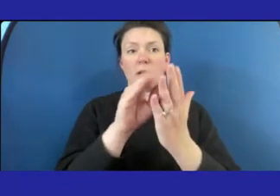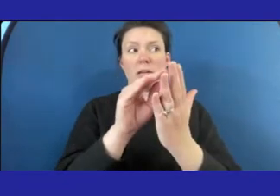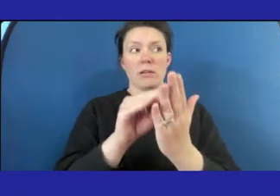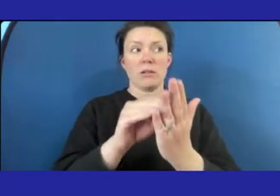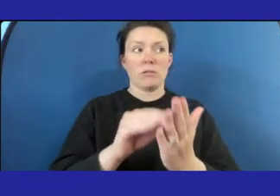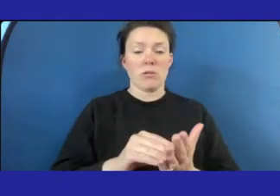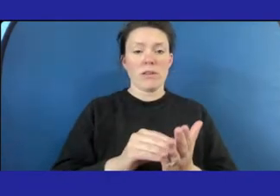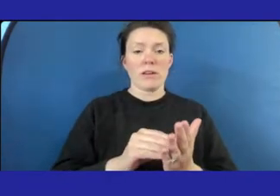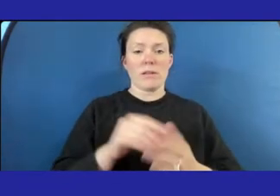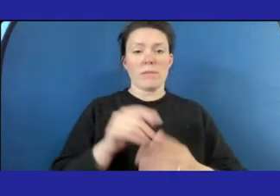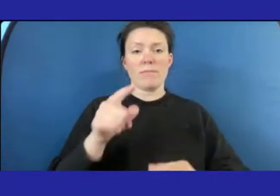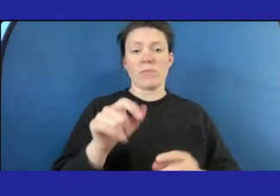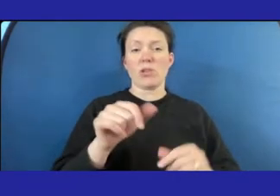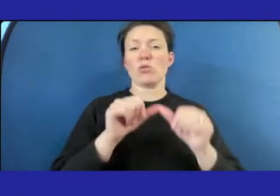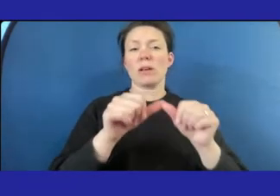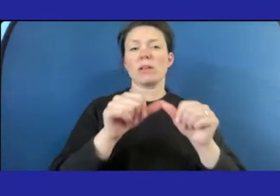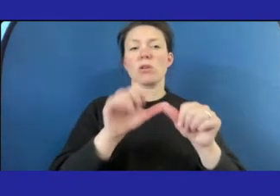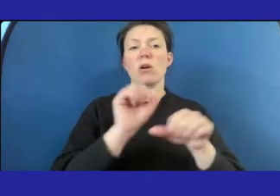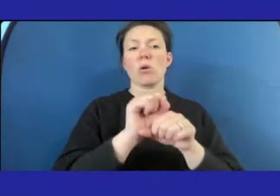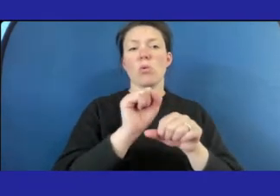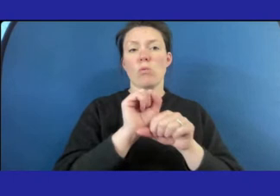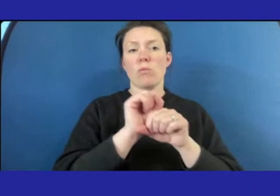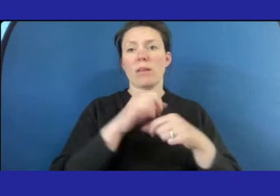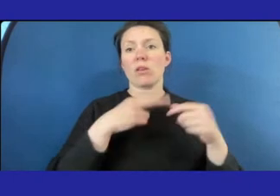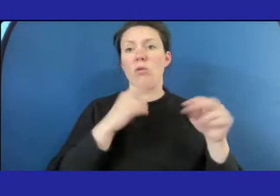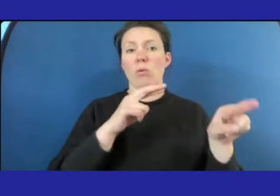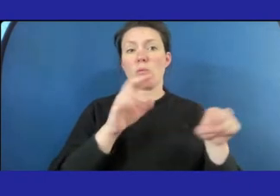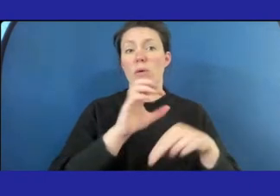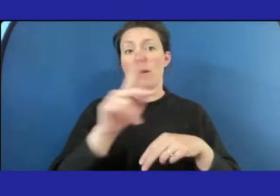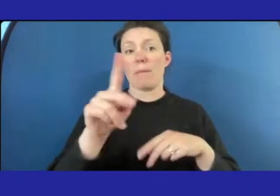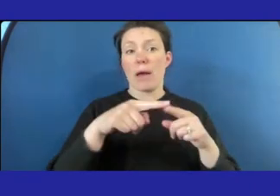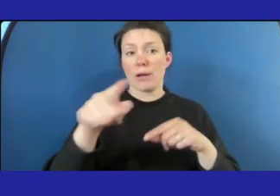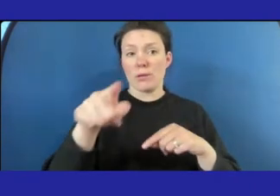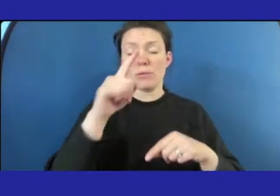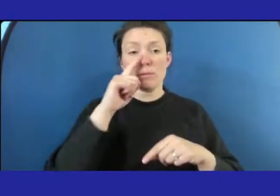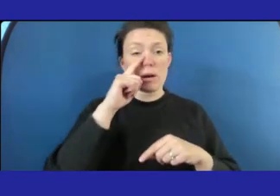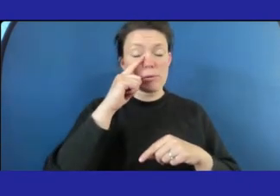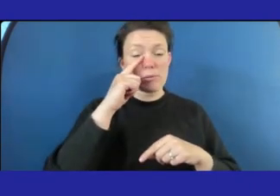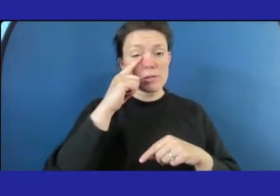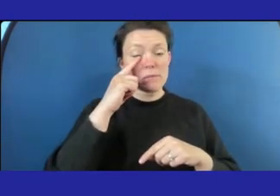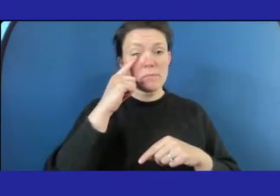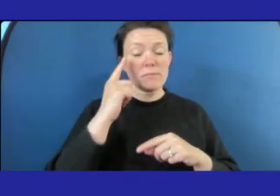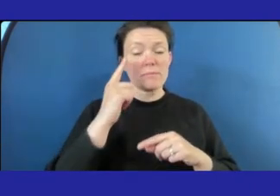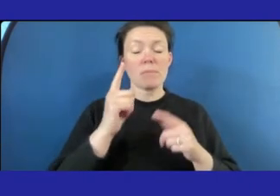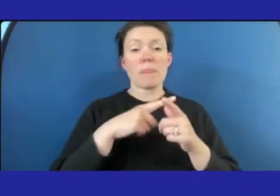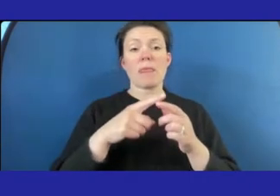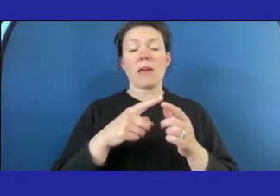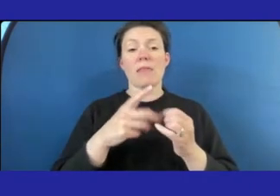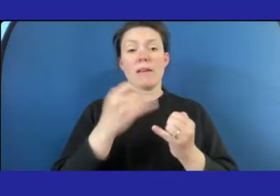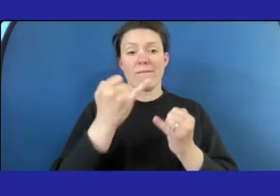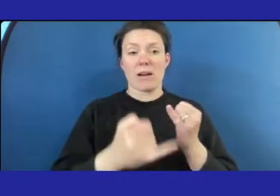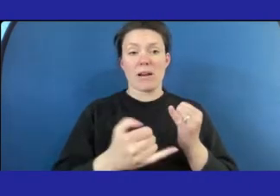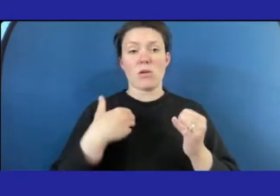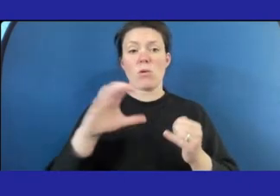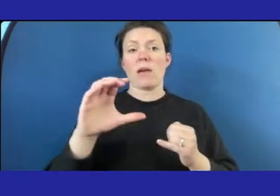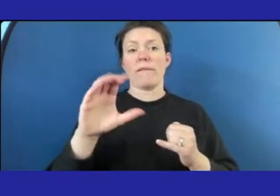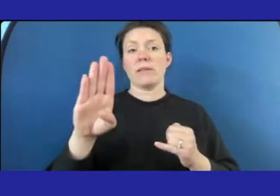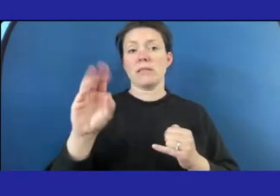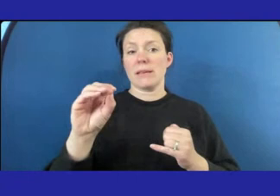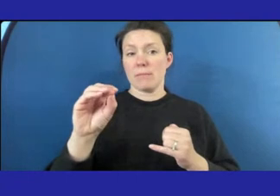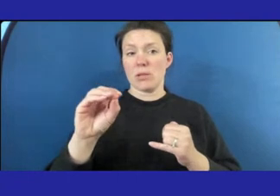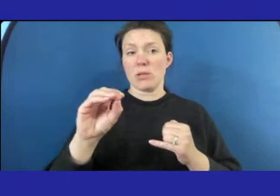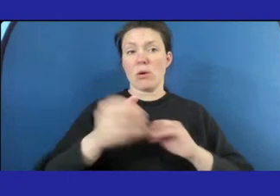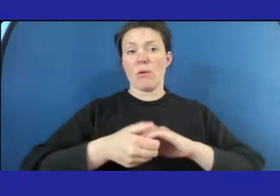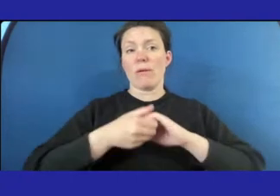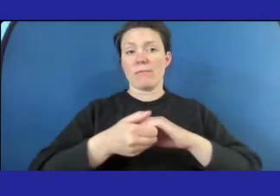be ongoing work that we'll report back out to you. And then finally, we have several CBO partnerships